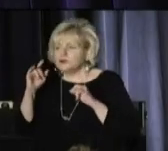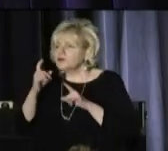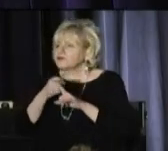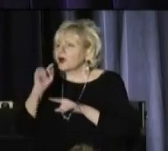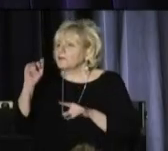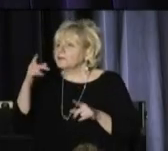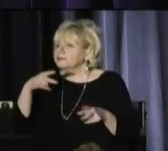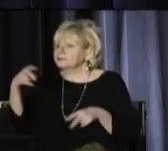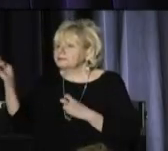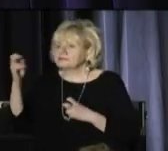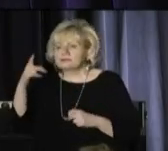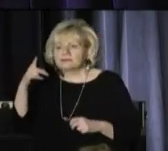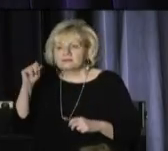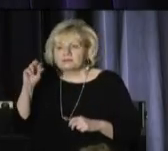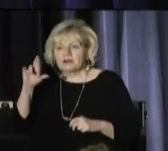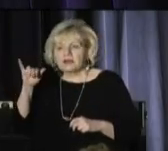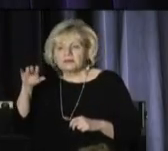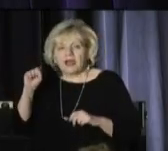like